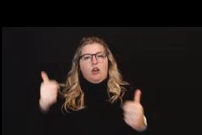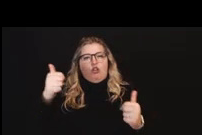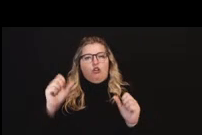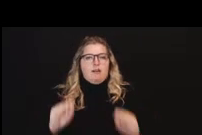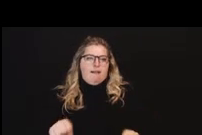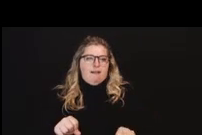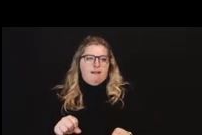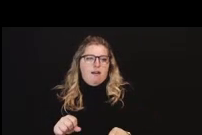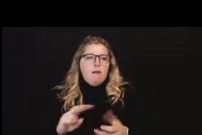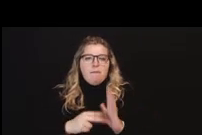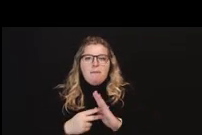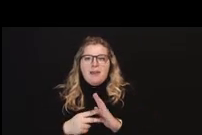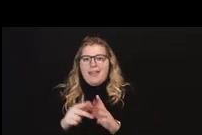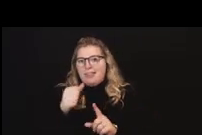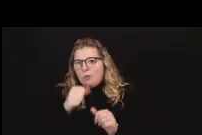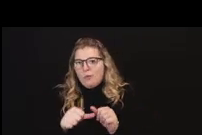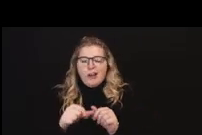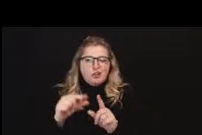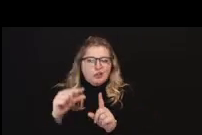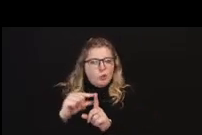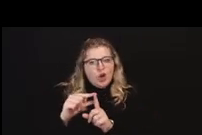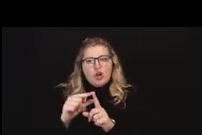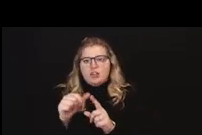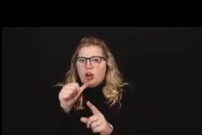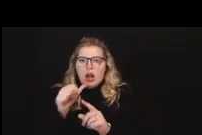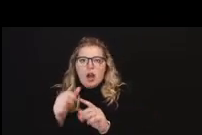you are testing or the things you are building.